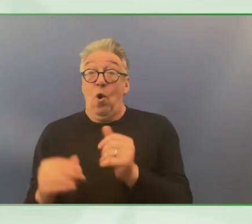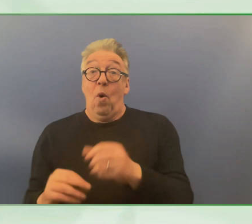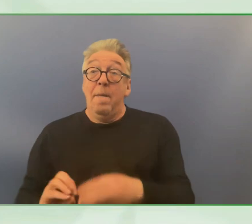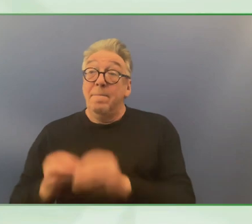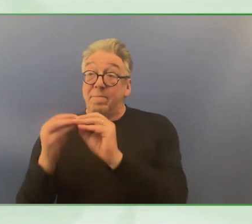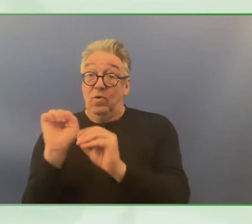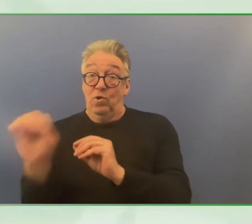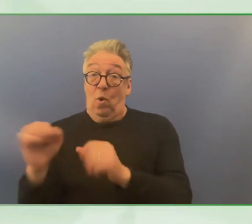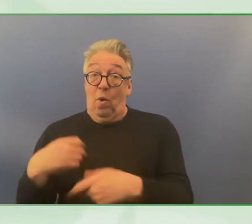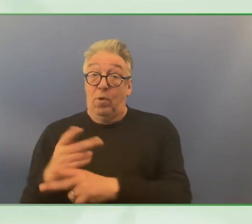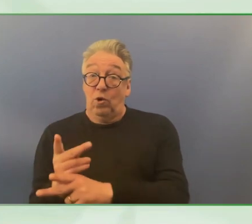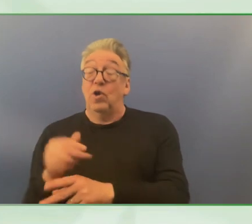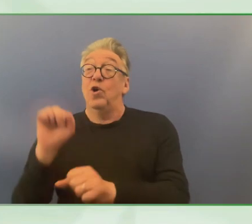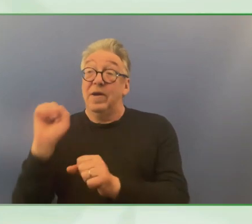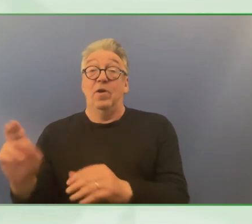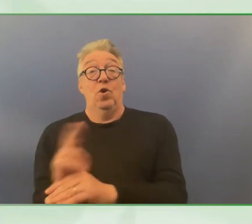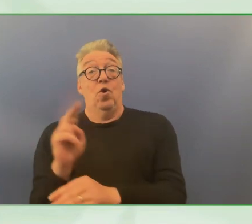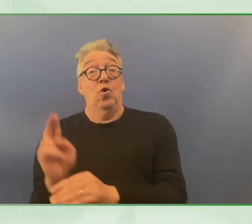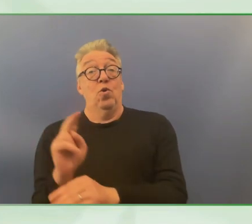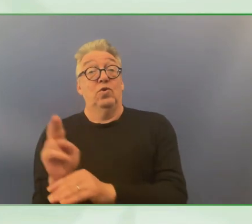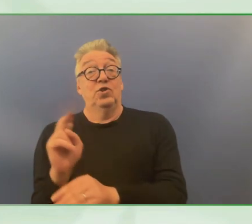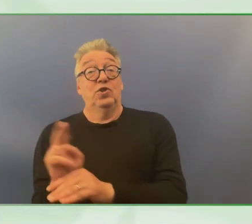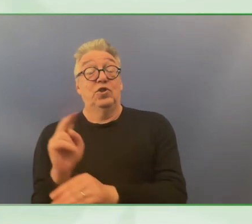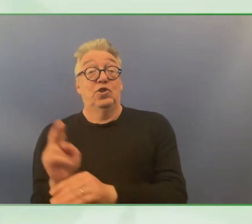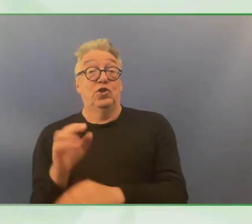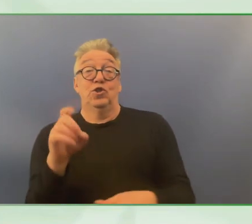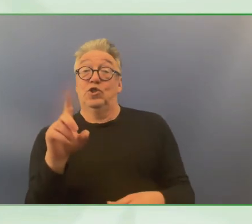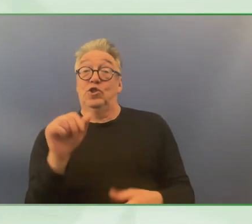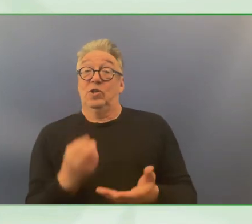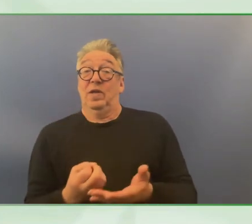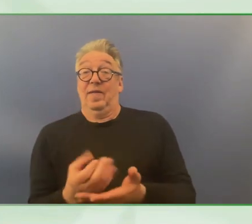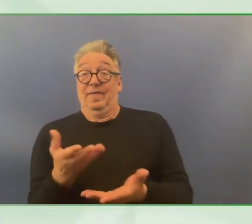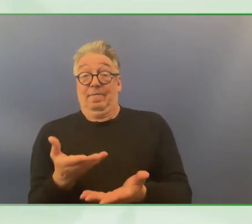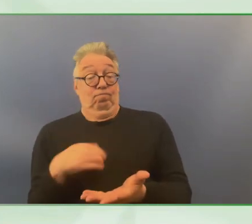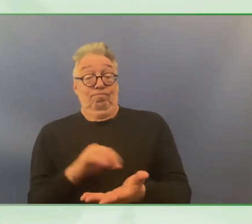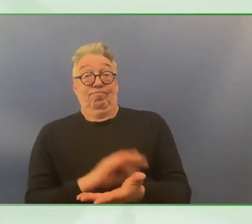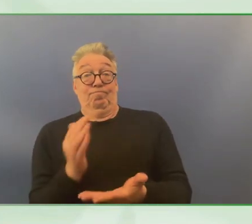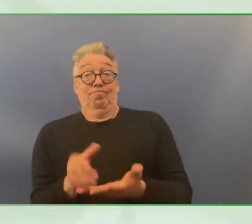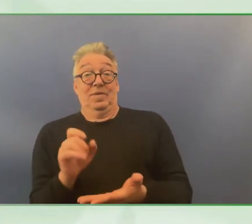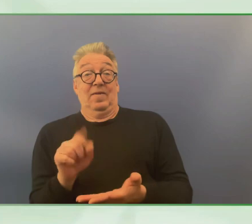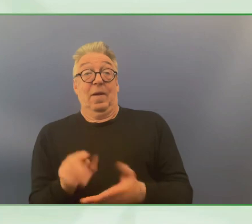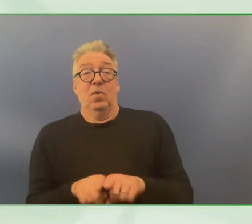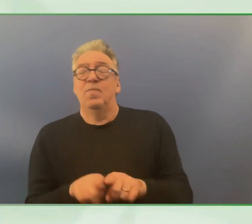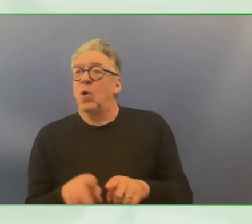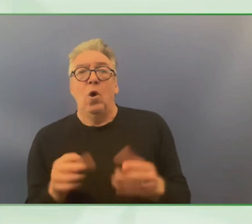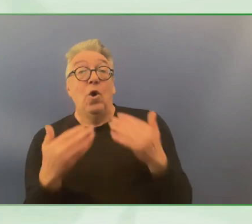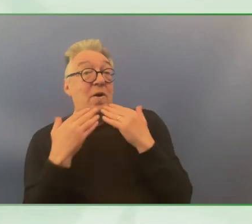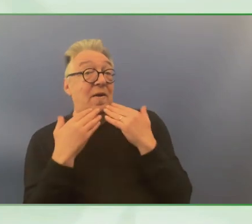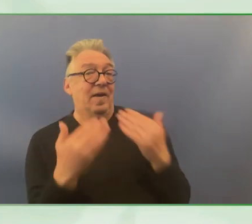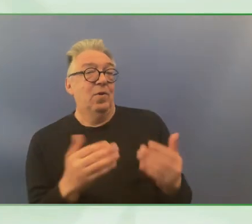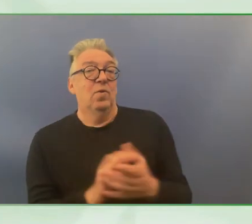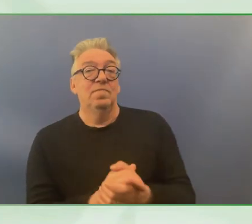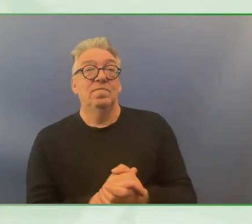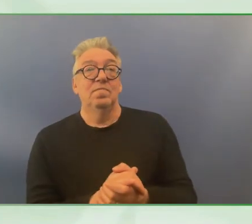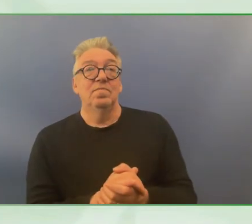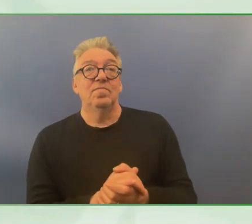they can do this and can use the existing data as well. Yeah, so thank you for pointing out this. Wasn't maybe not